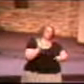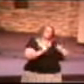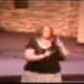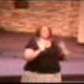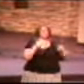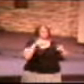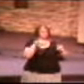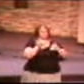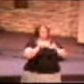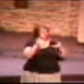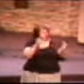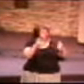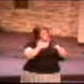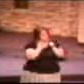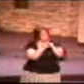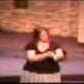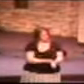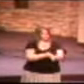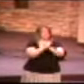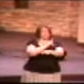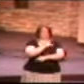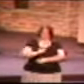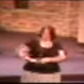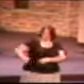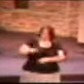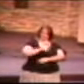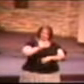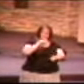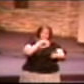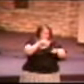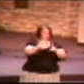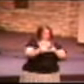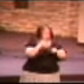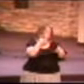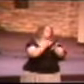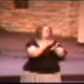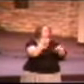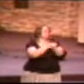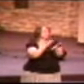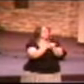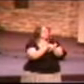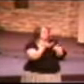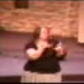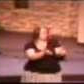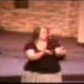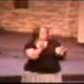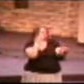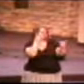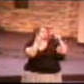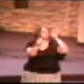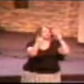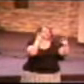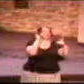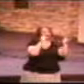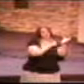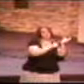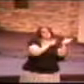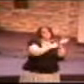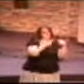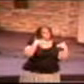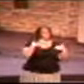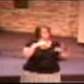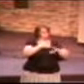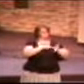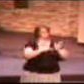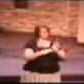wish to follow. It's a kingdom perspective. It's a new way to see. And Luke has an